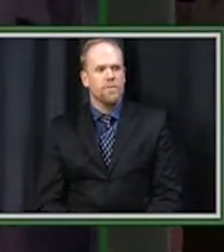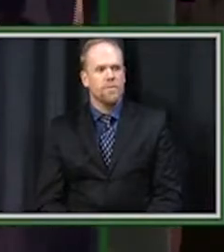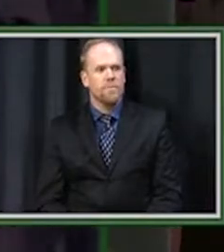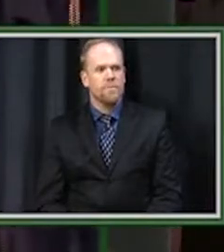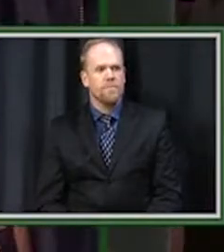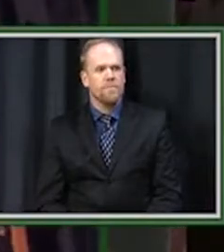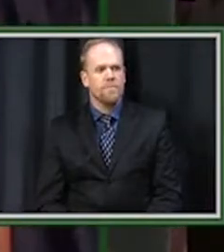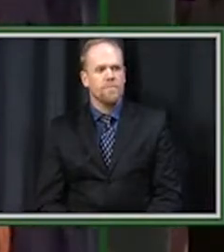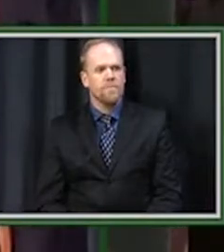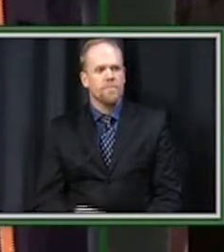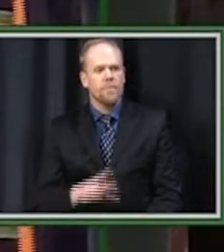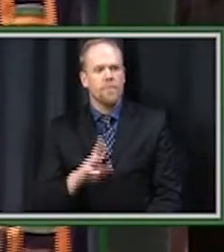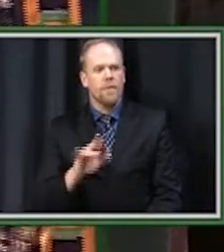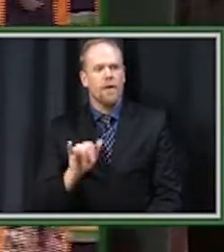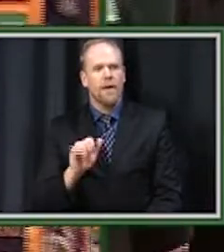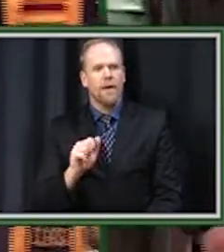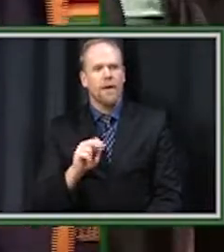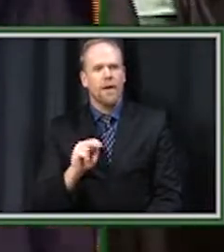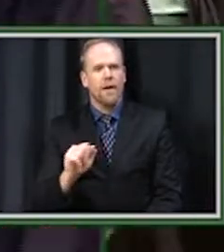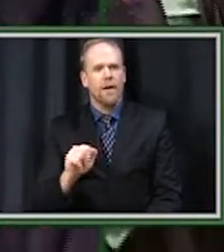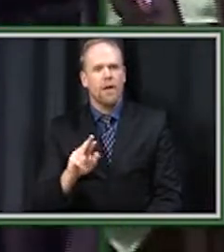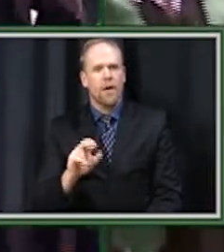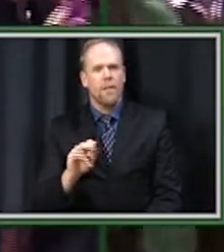Brianna Robinson.